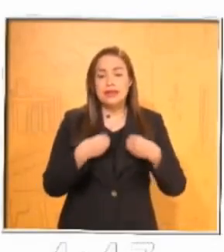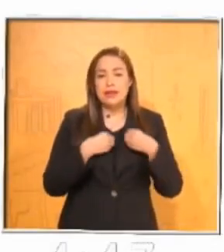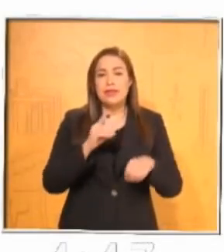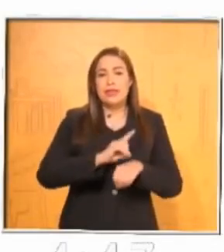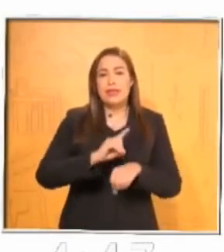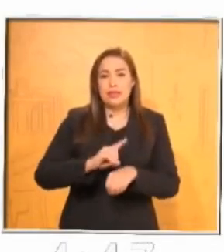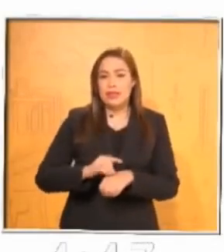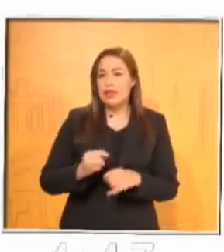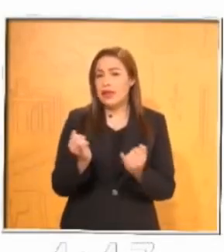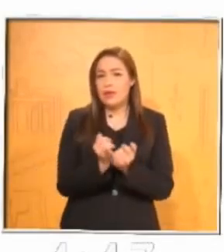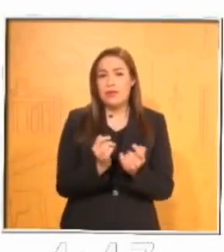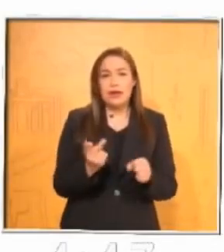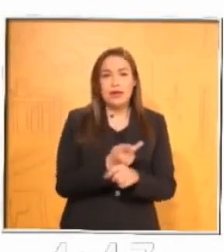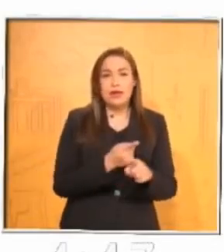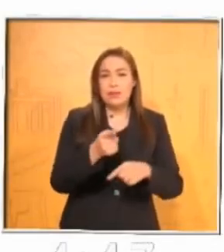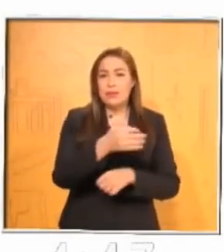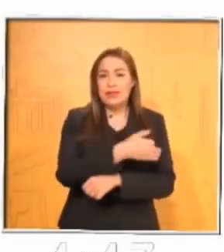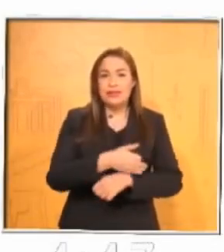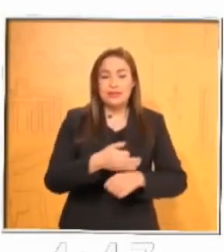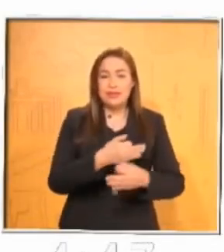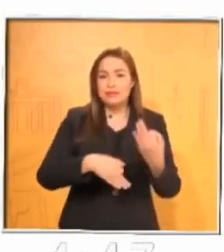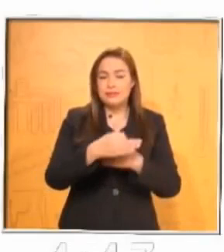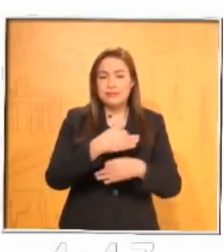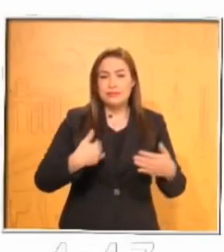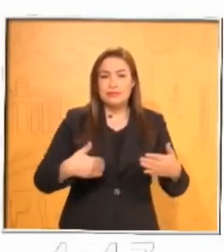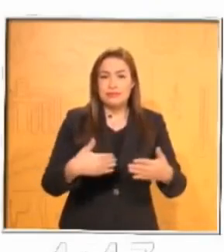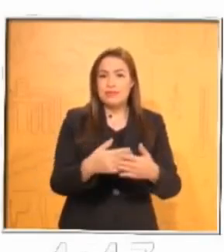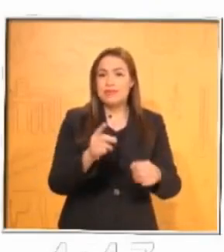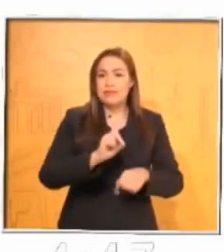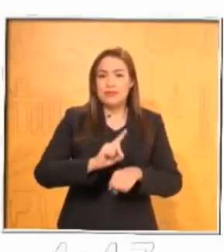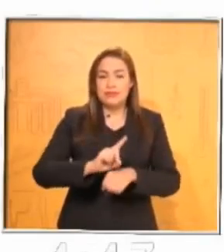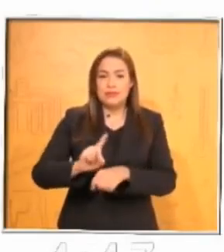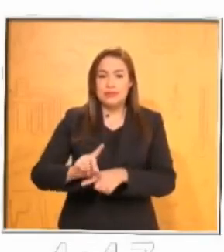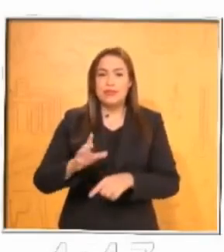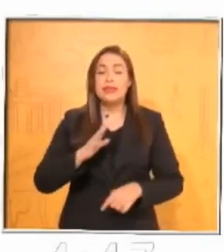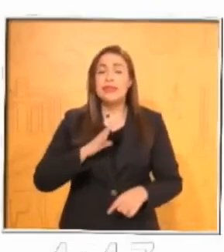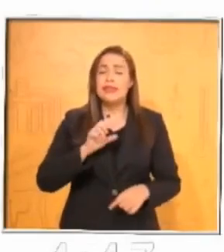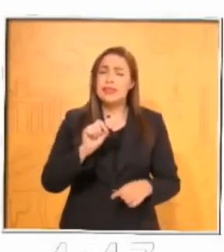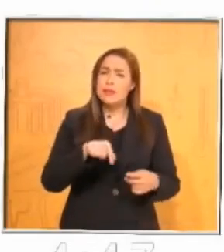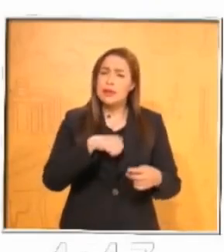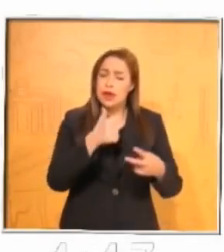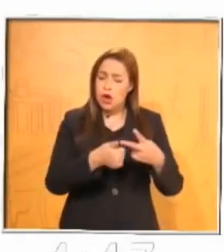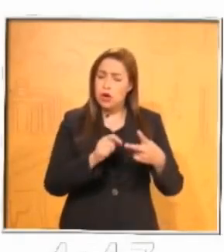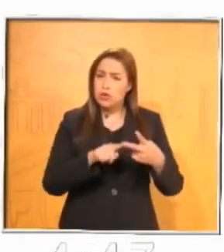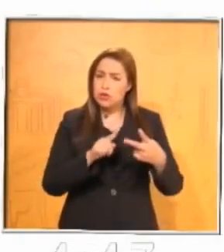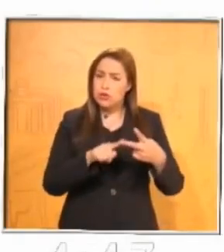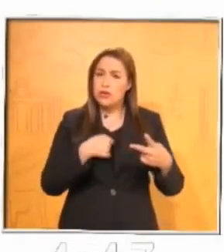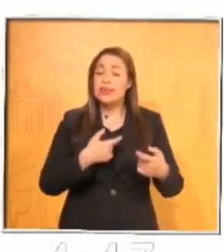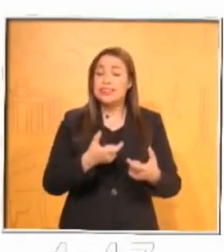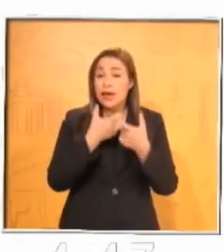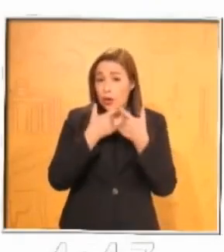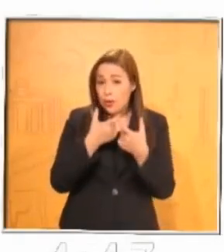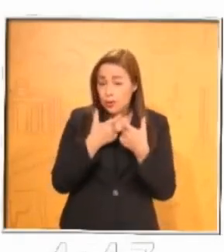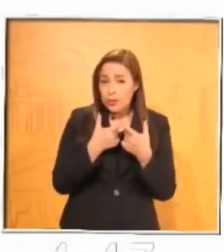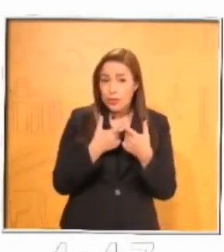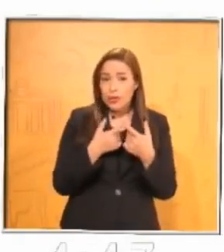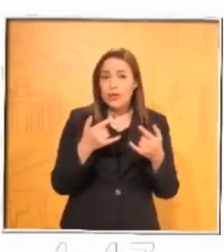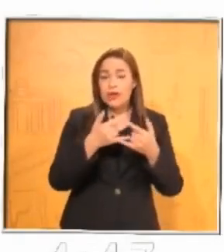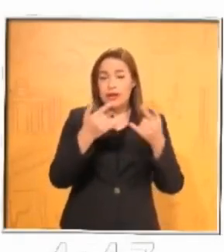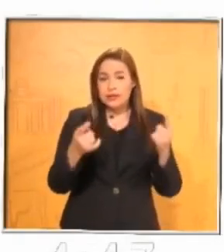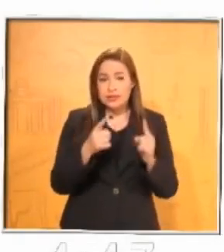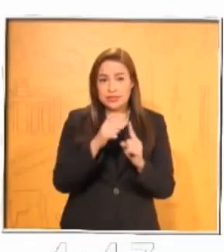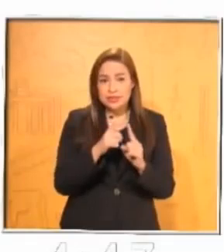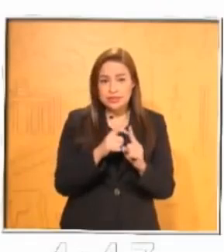we talked about humor. In humor, we can find this comic strip with 3